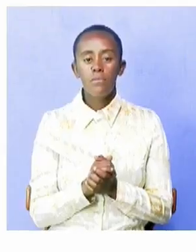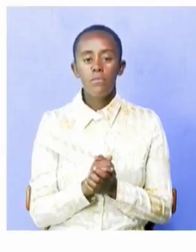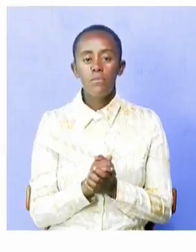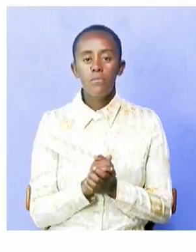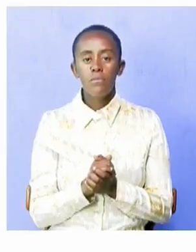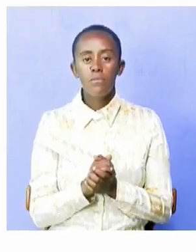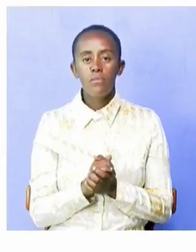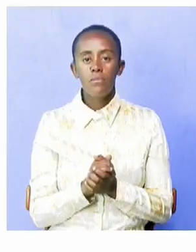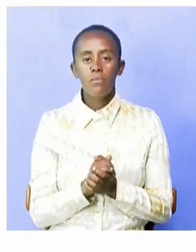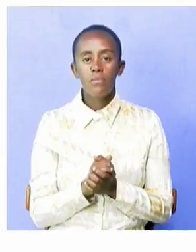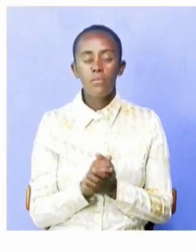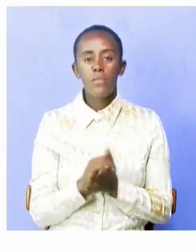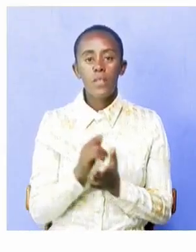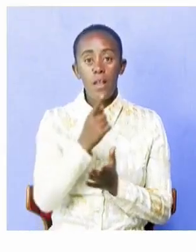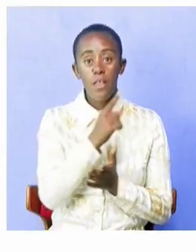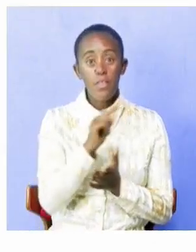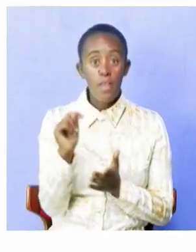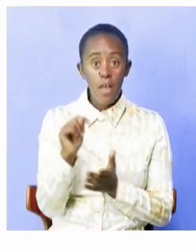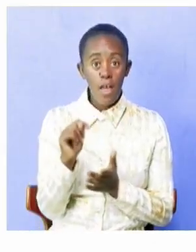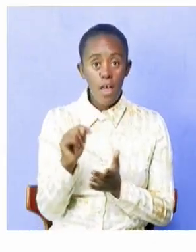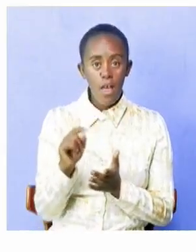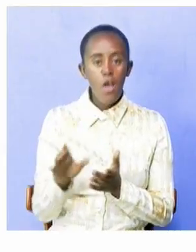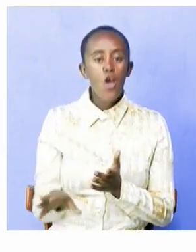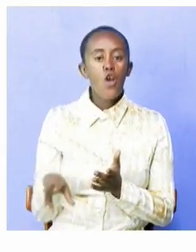The dogs